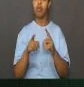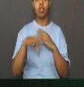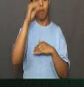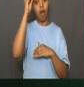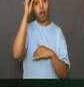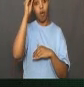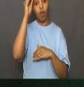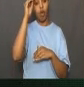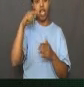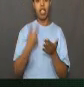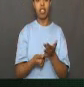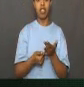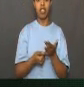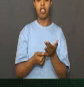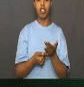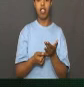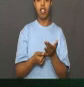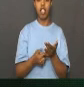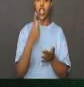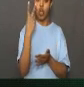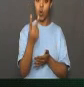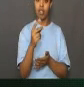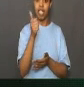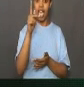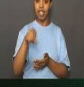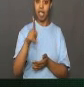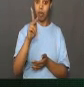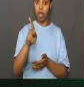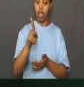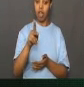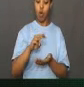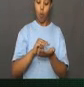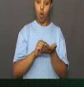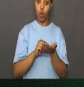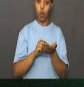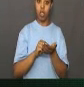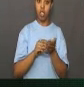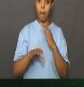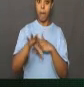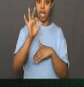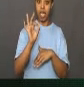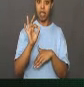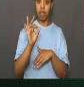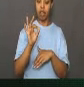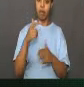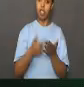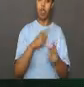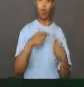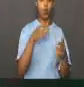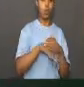learned that there is a gain of 2 ATP molecules in this process.